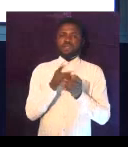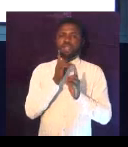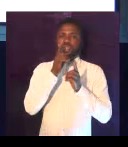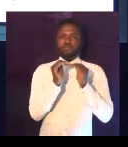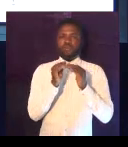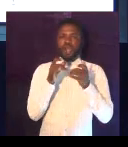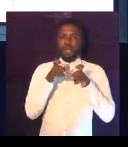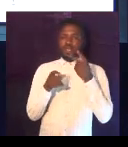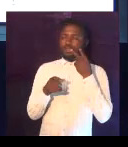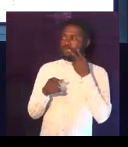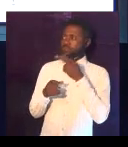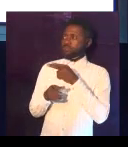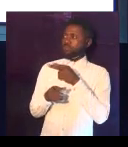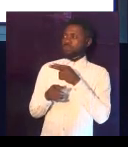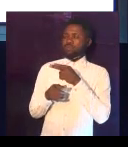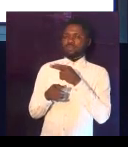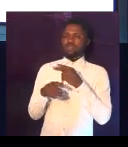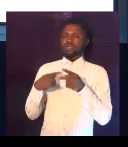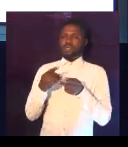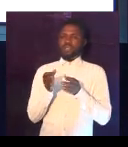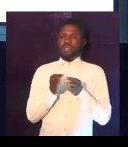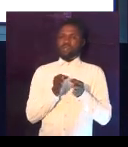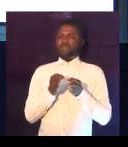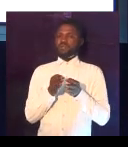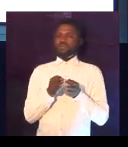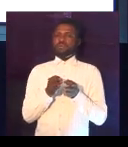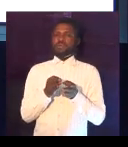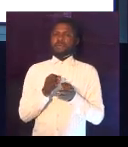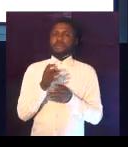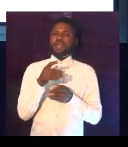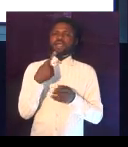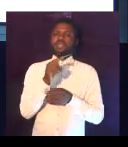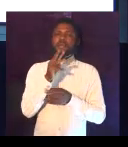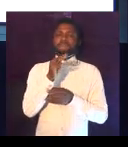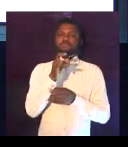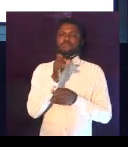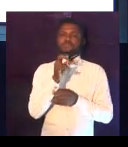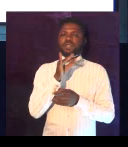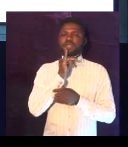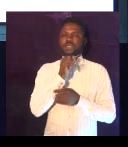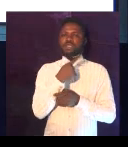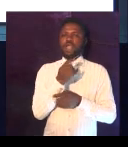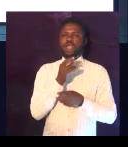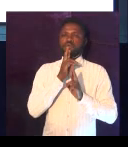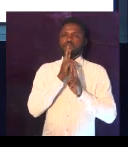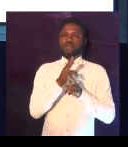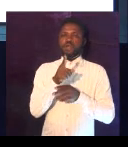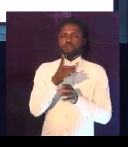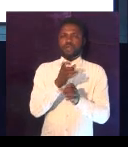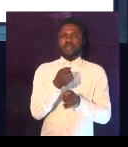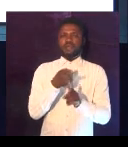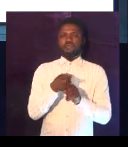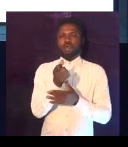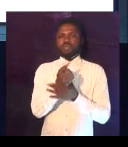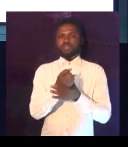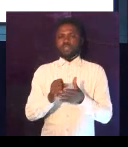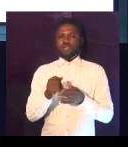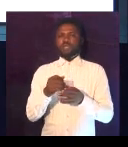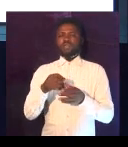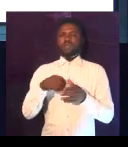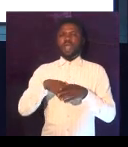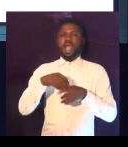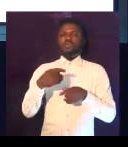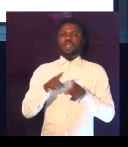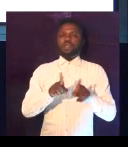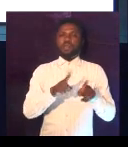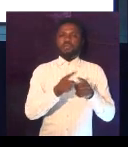set. Let's look at the definition of the mean. The mean is the result you get from